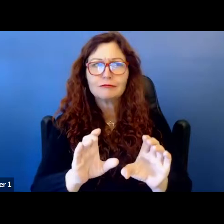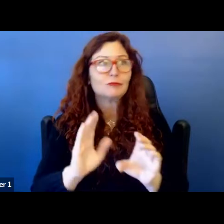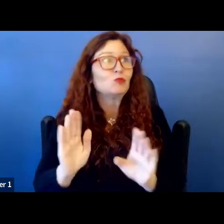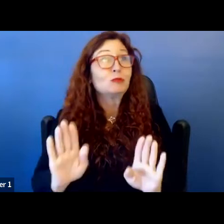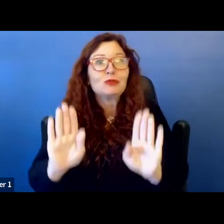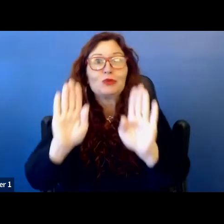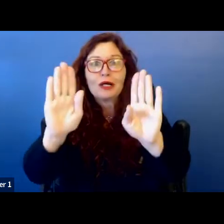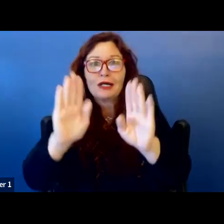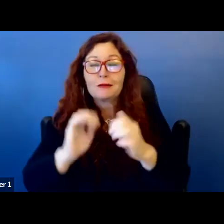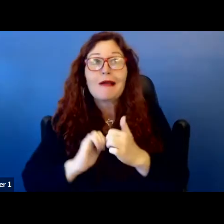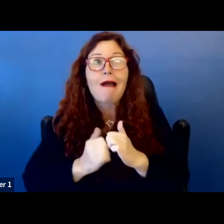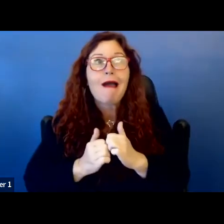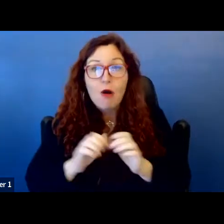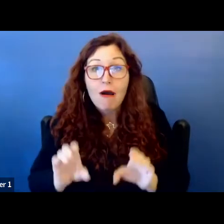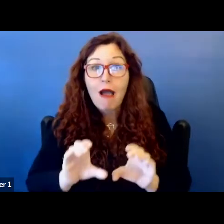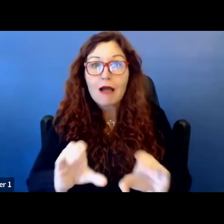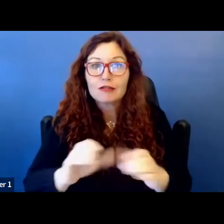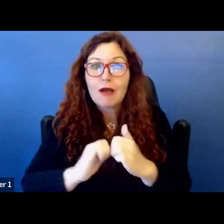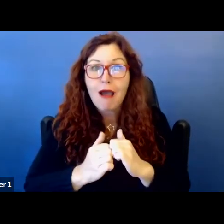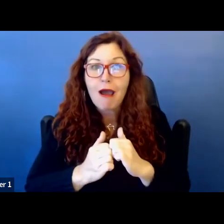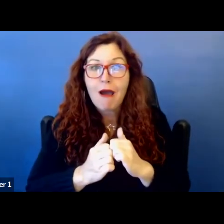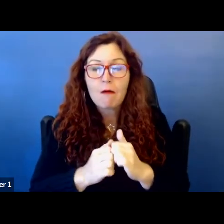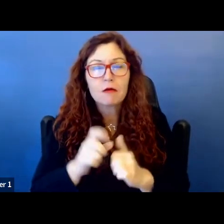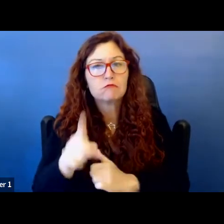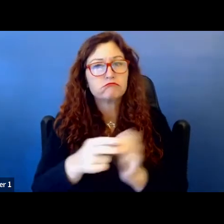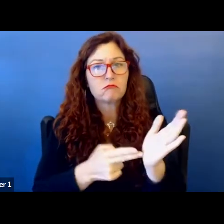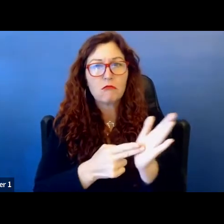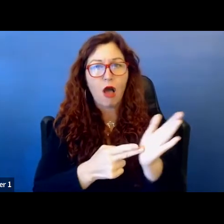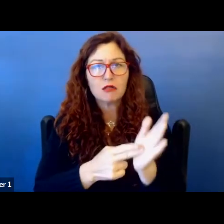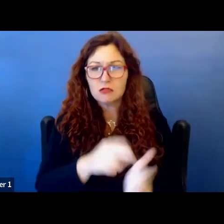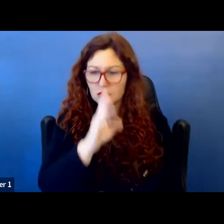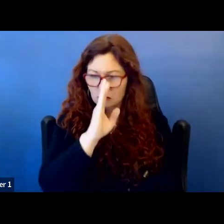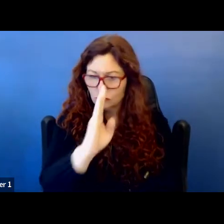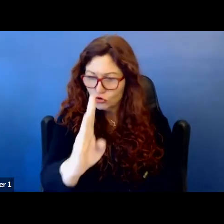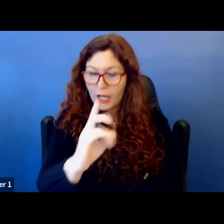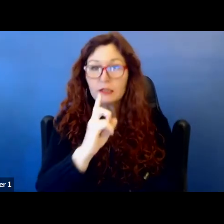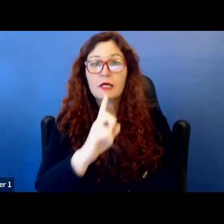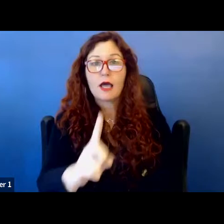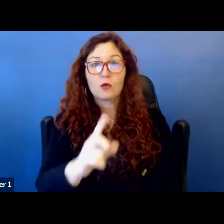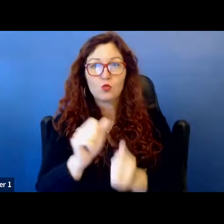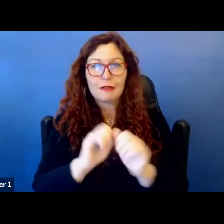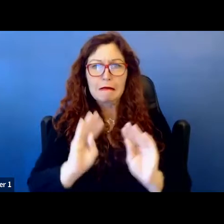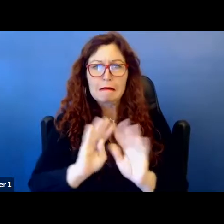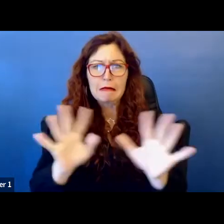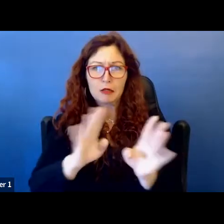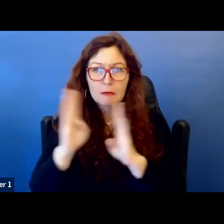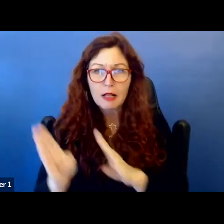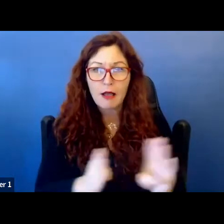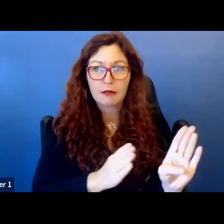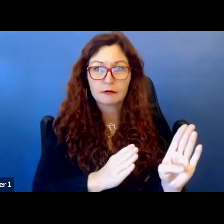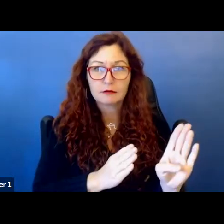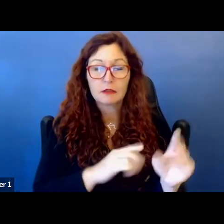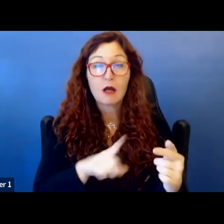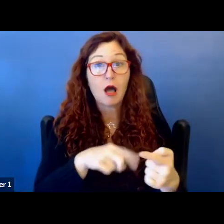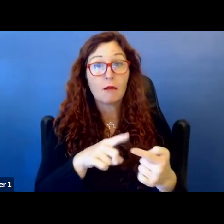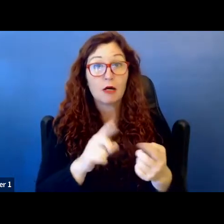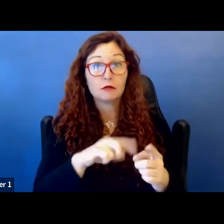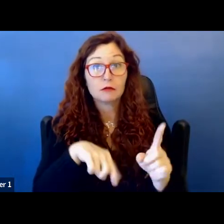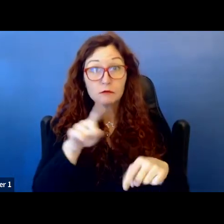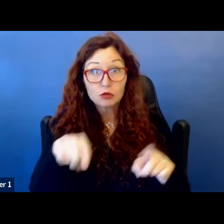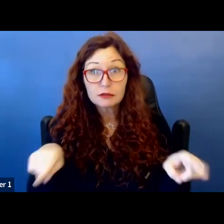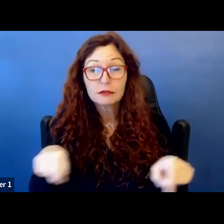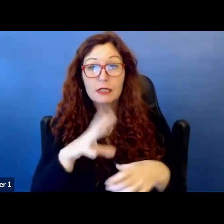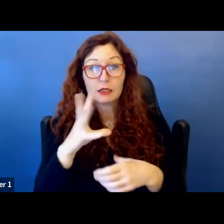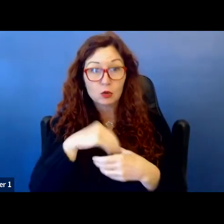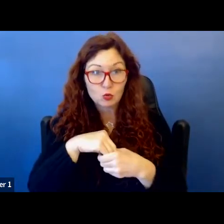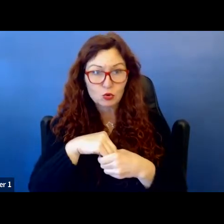start taking action by being direct and intentional about diversity inclusion i heard someone on